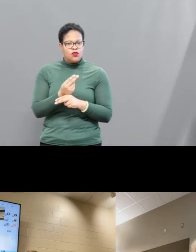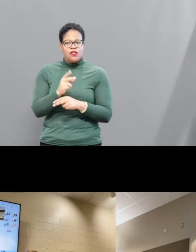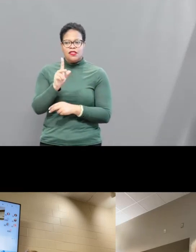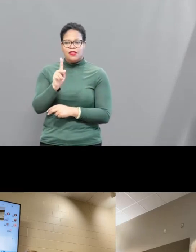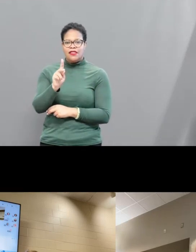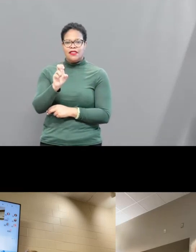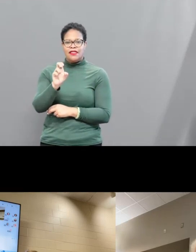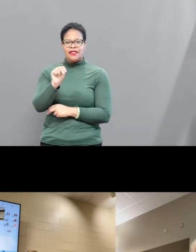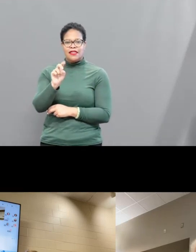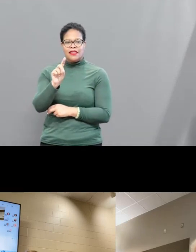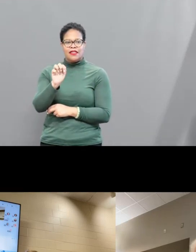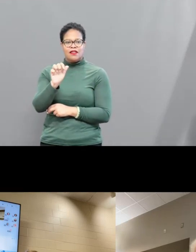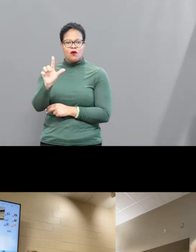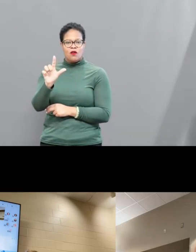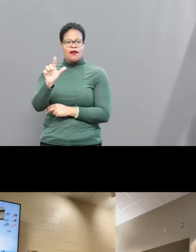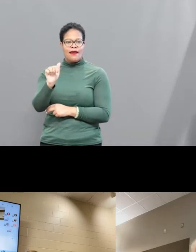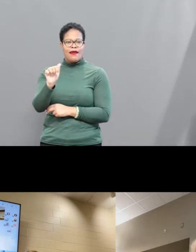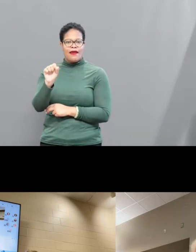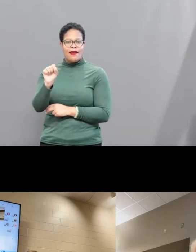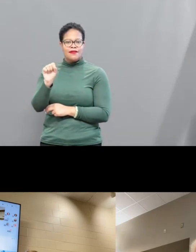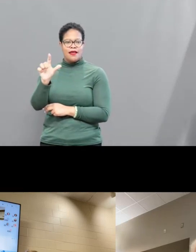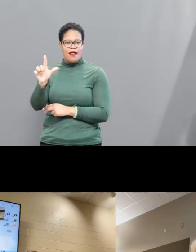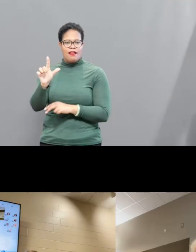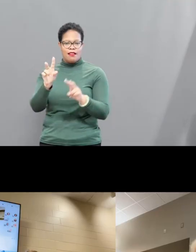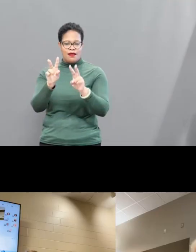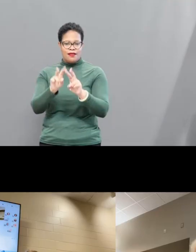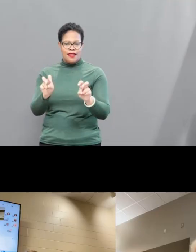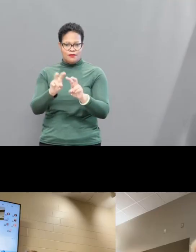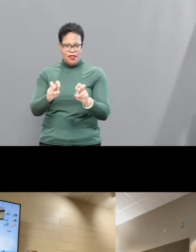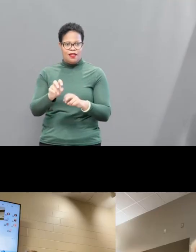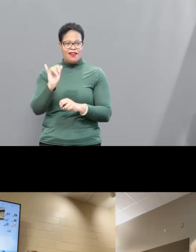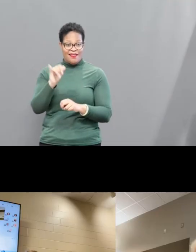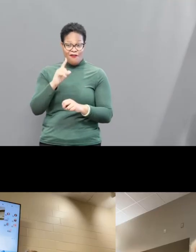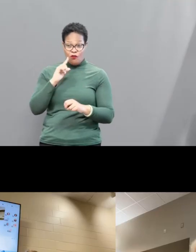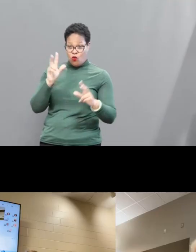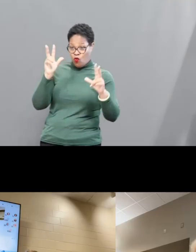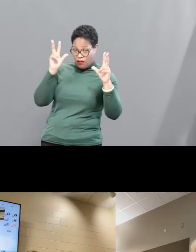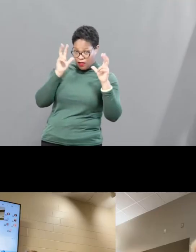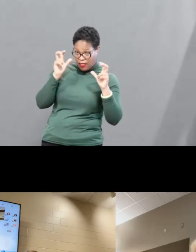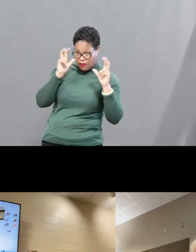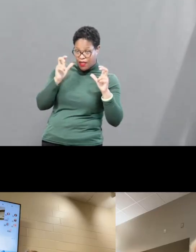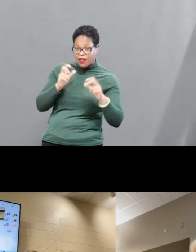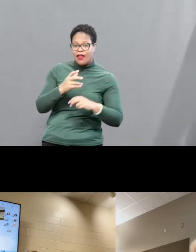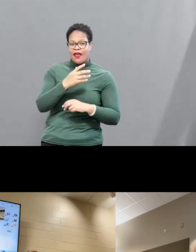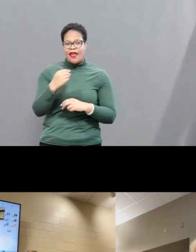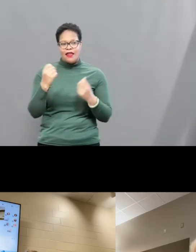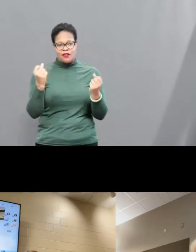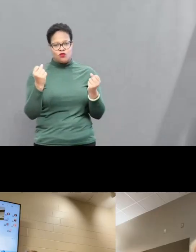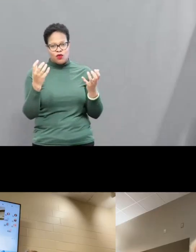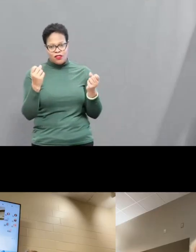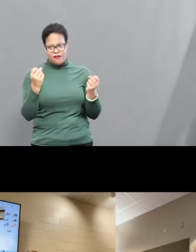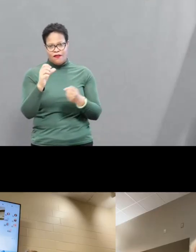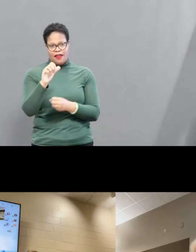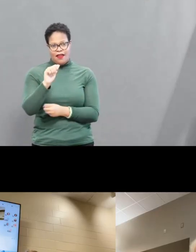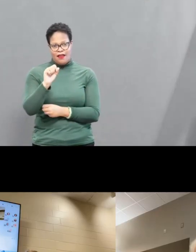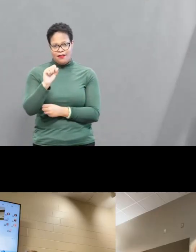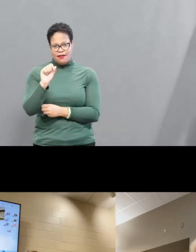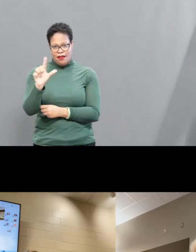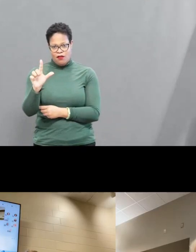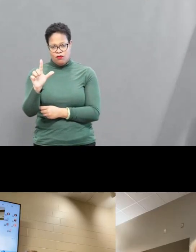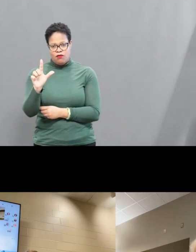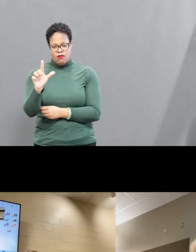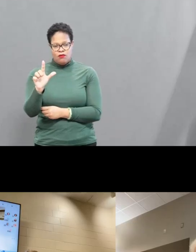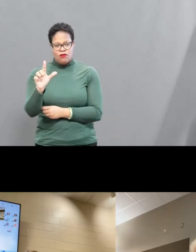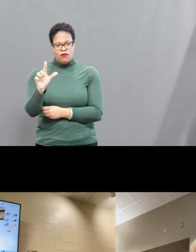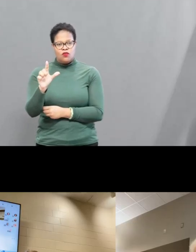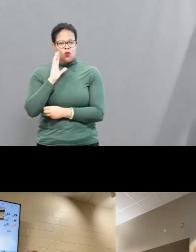Kendall ASL assessment, and it does receptive as well as expressive. And so we're going to look